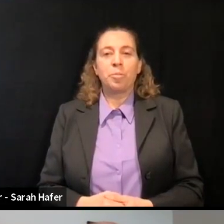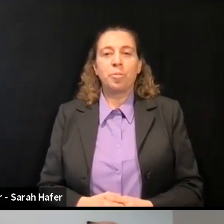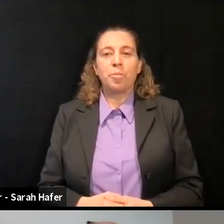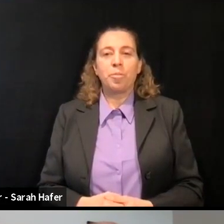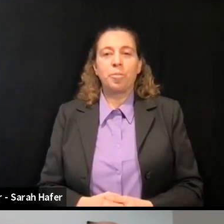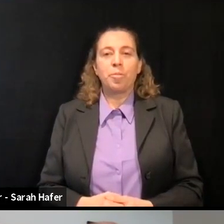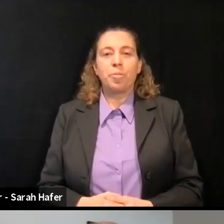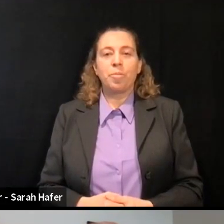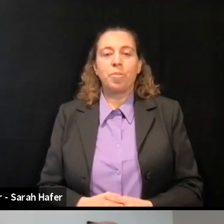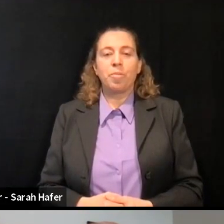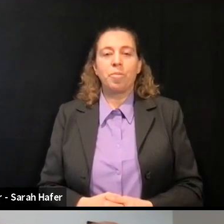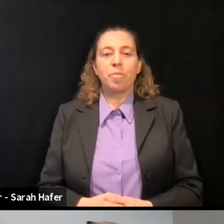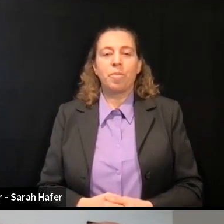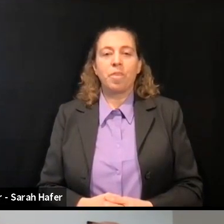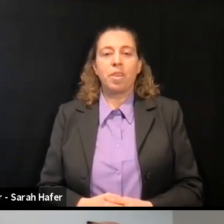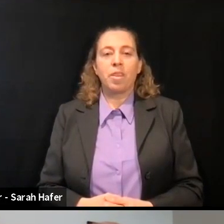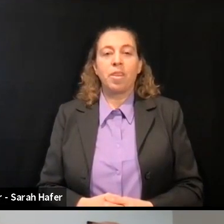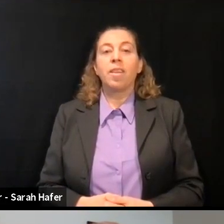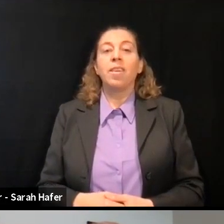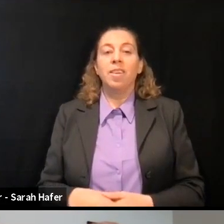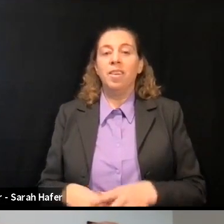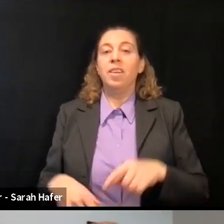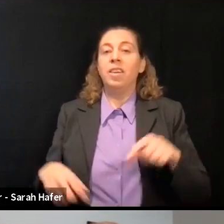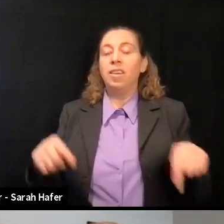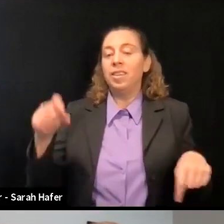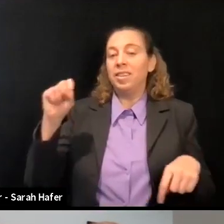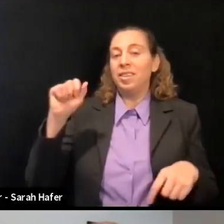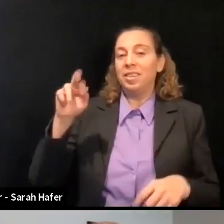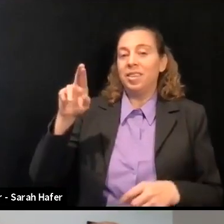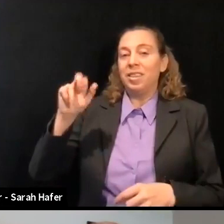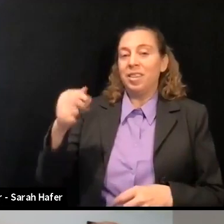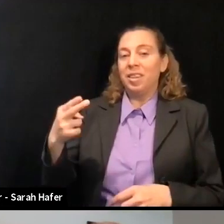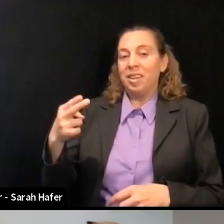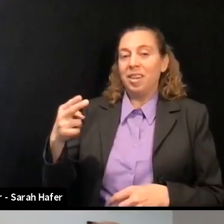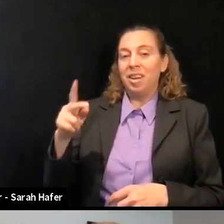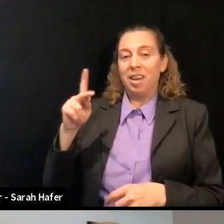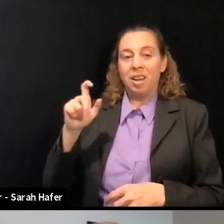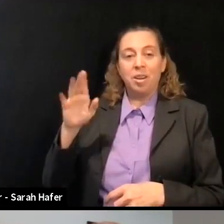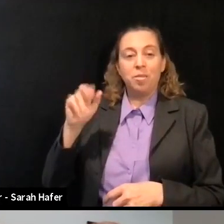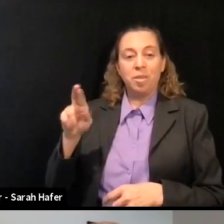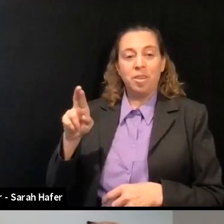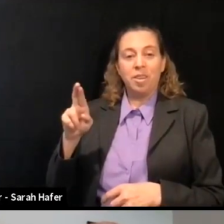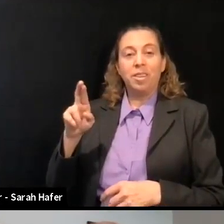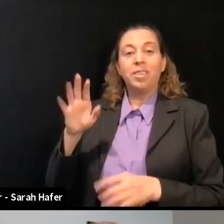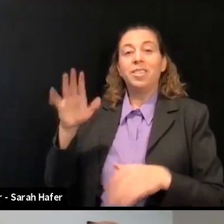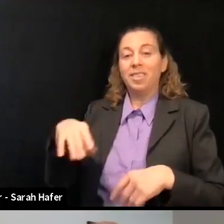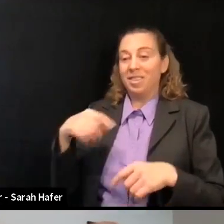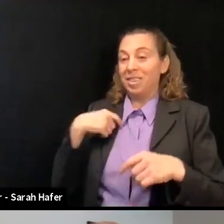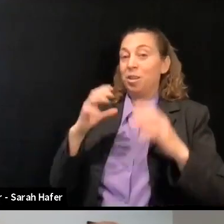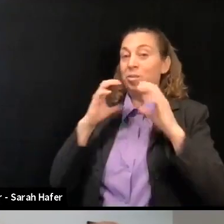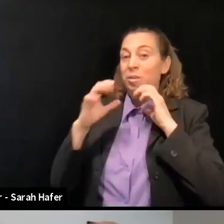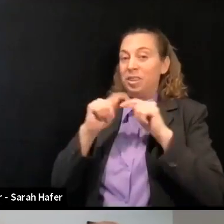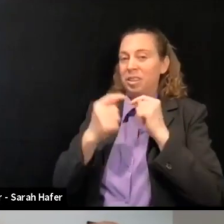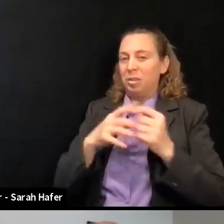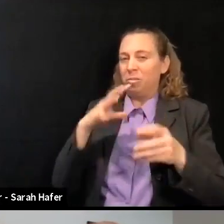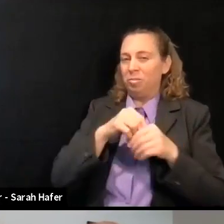Hi, my name is Sarah Kilber. I'm from the communications team at OHA, and we are ready for your questions now. We want to make sure we can